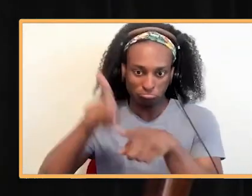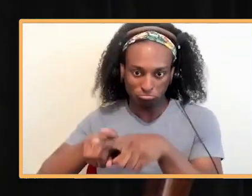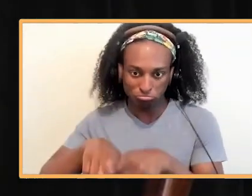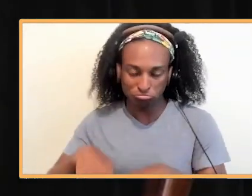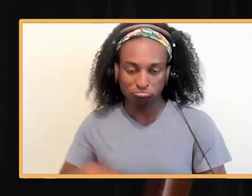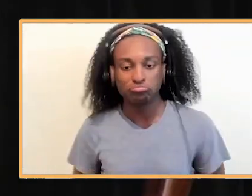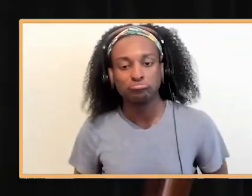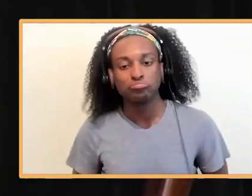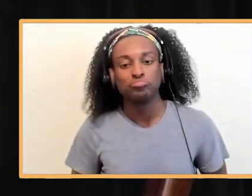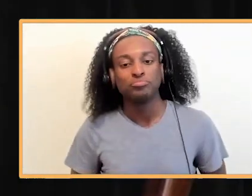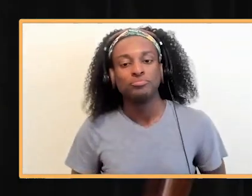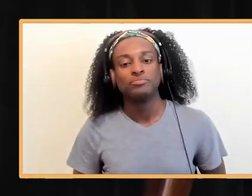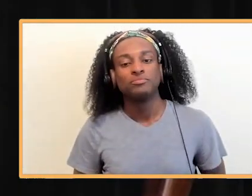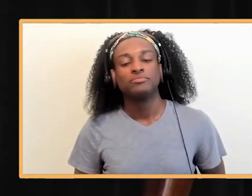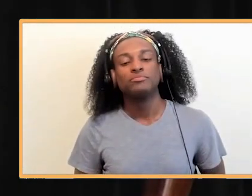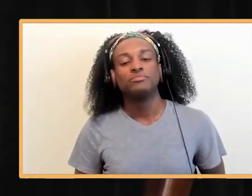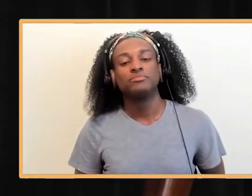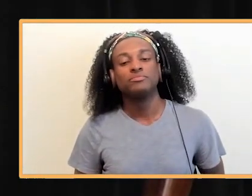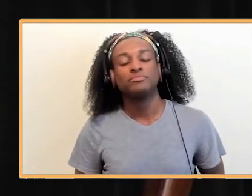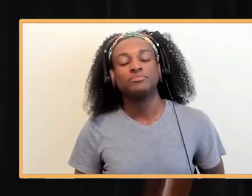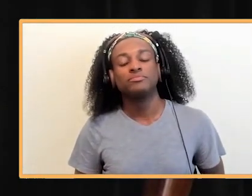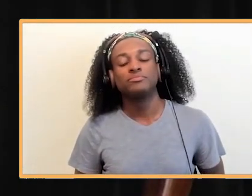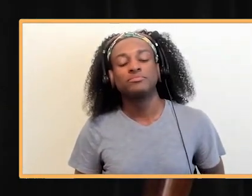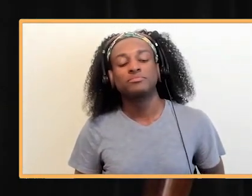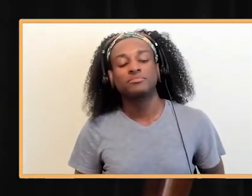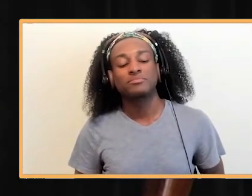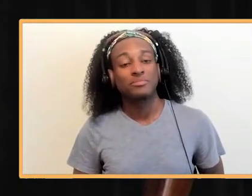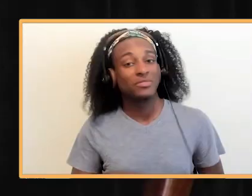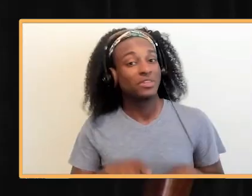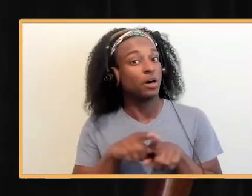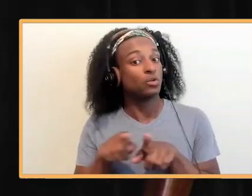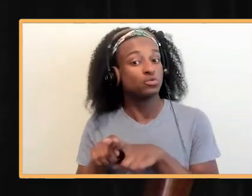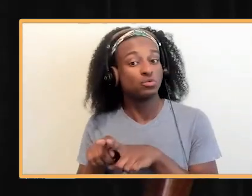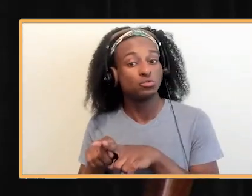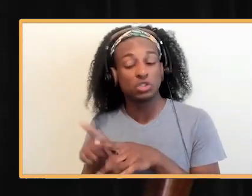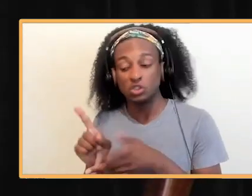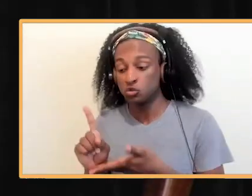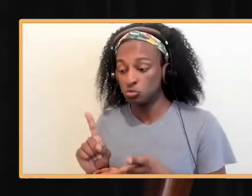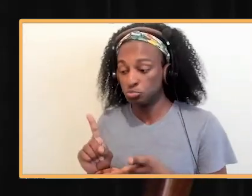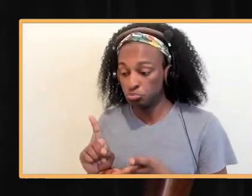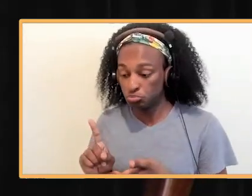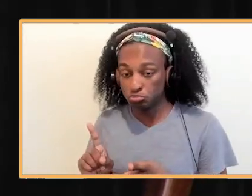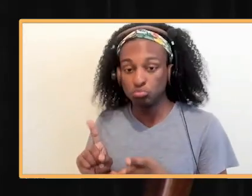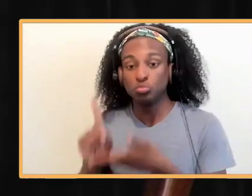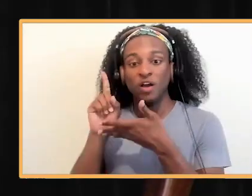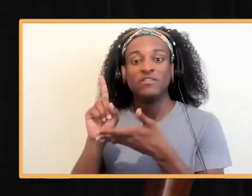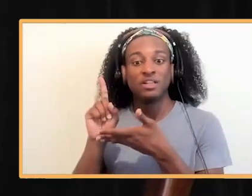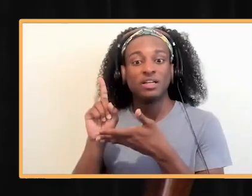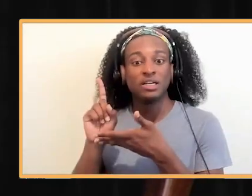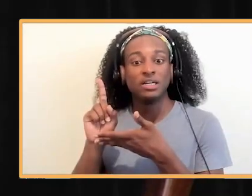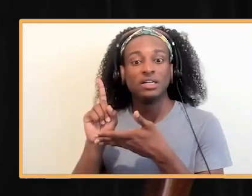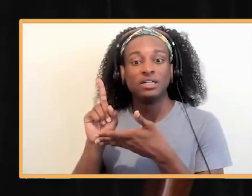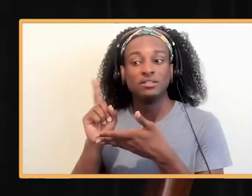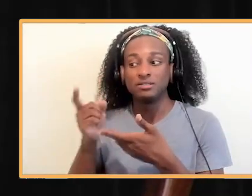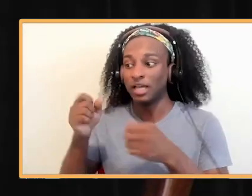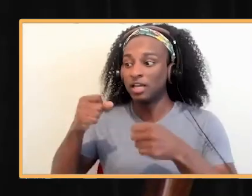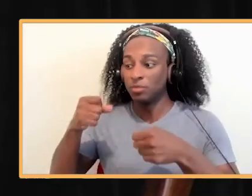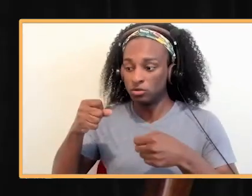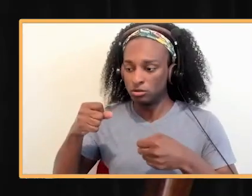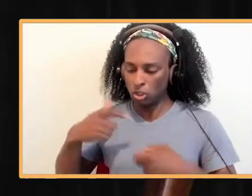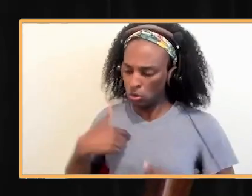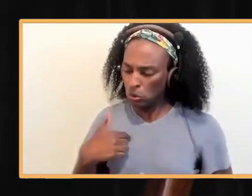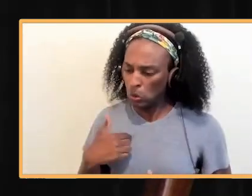is being able to numb that and then wage pain and